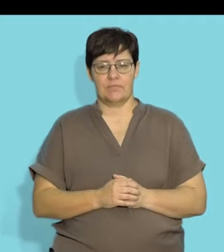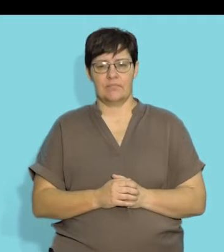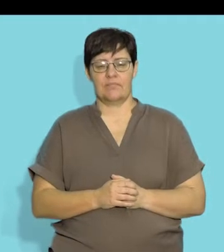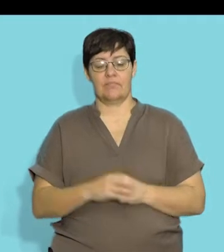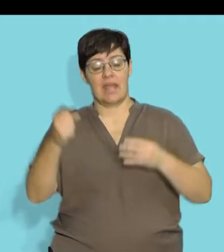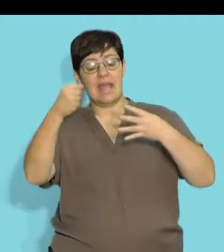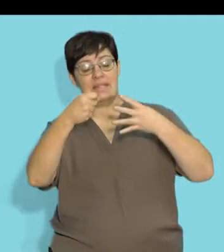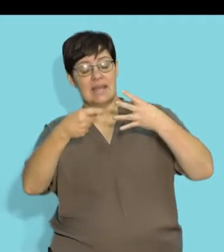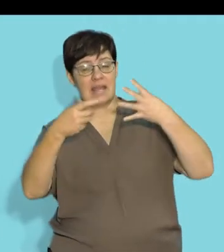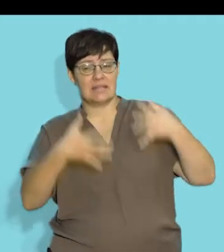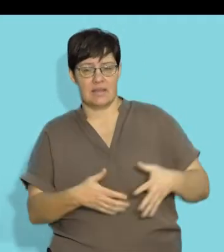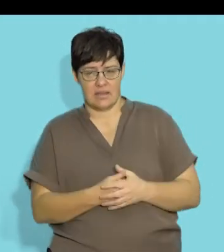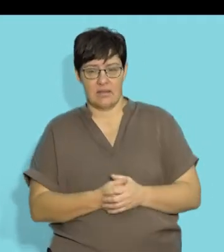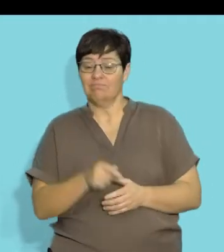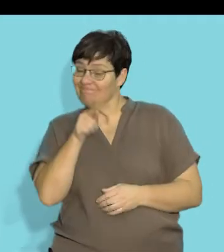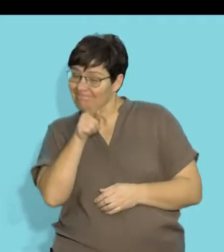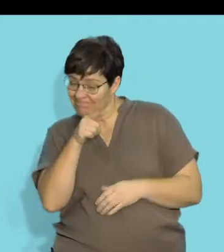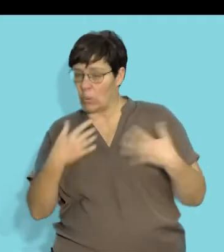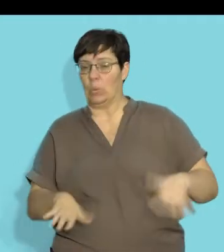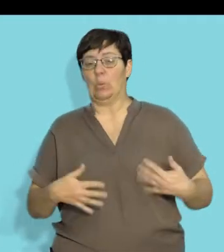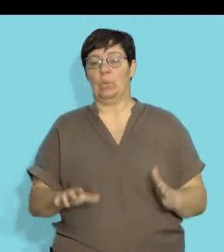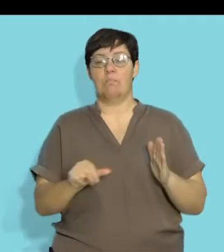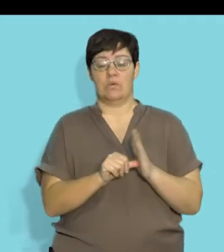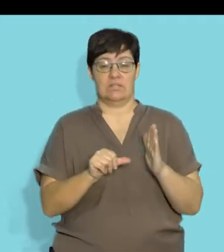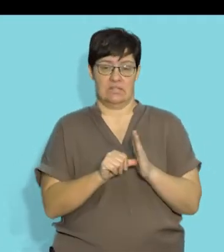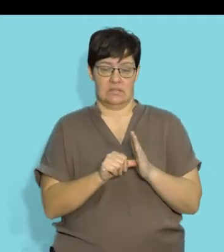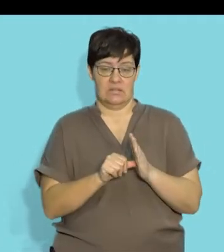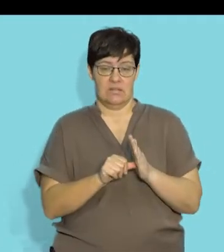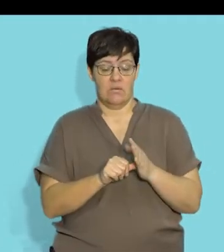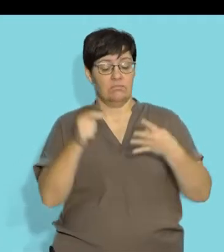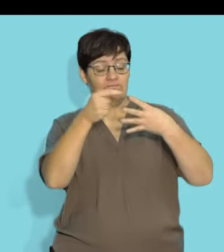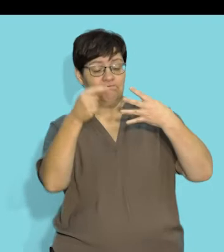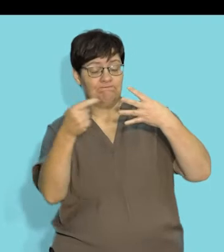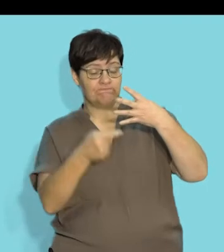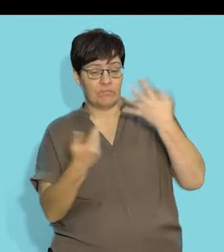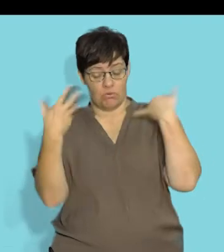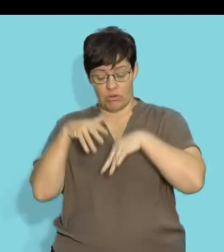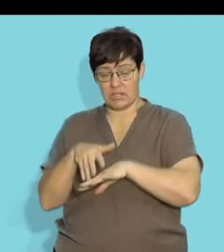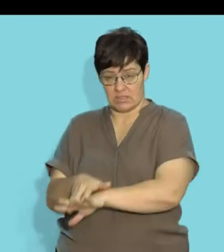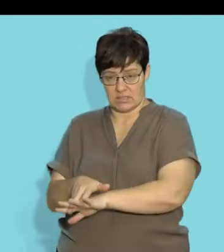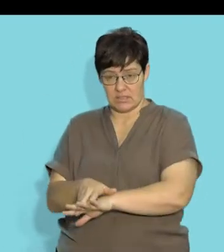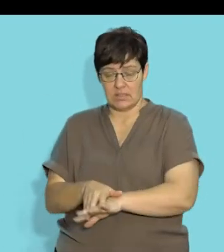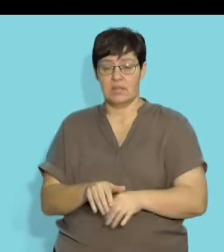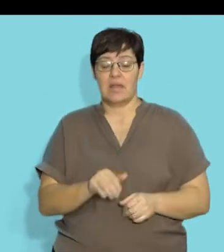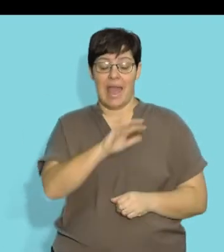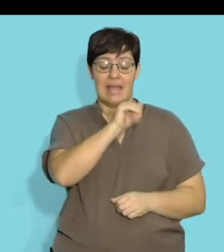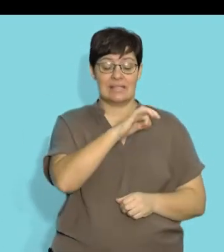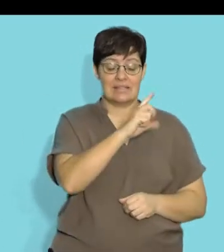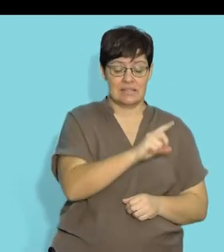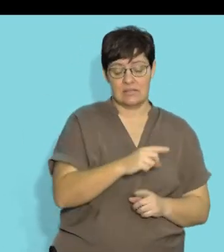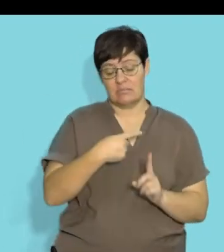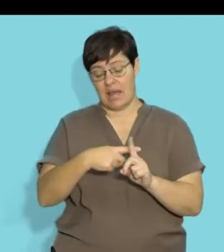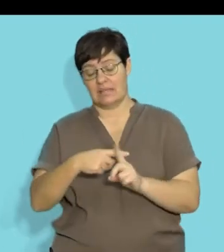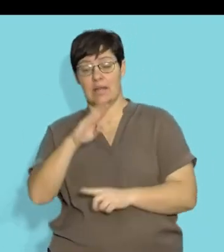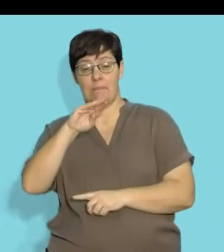And then indicators are very important in the sense that in these reactions between acids and bases, at